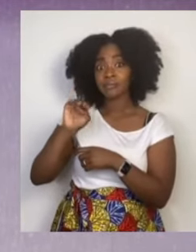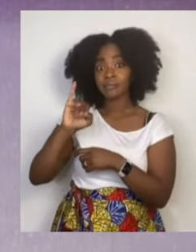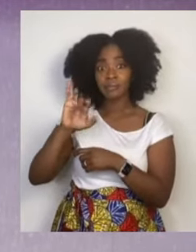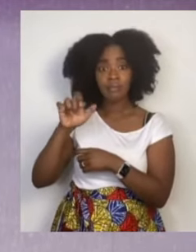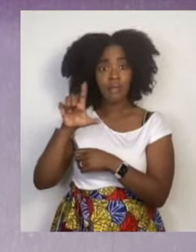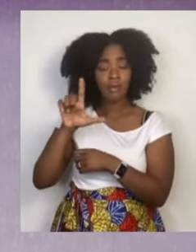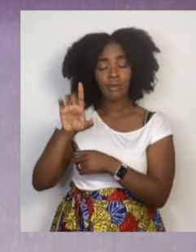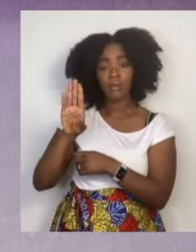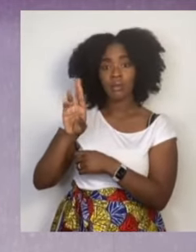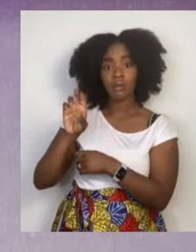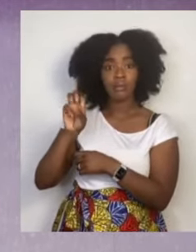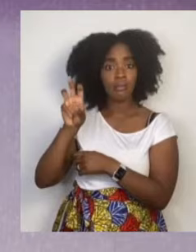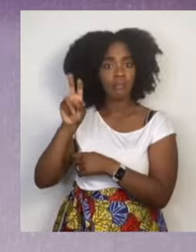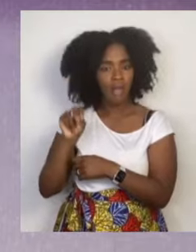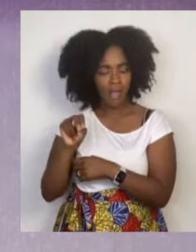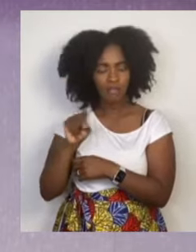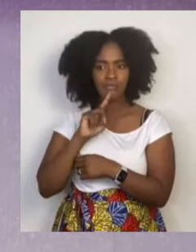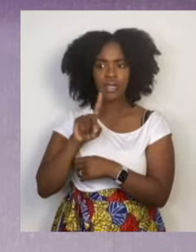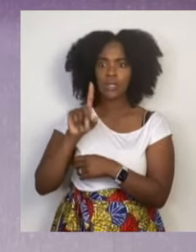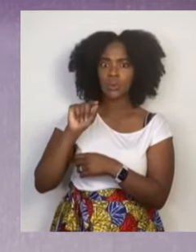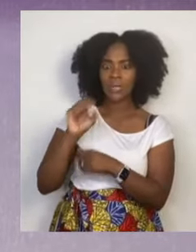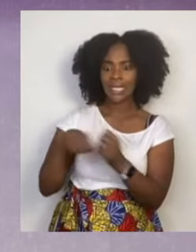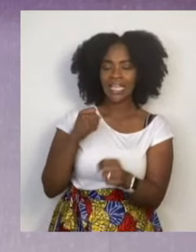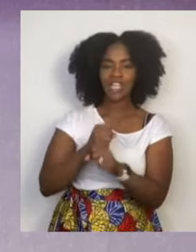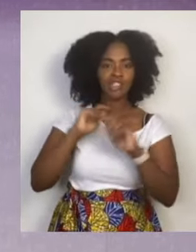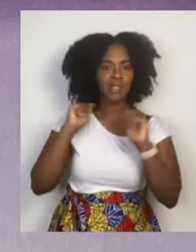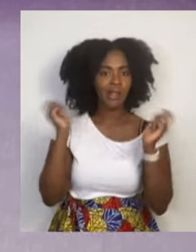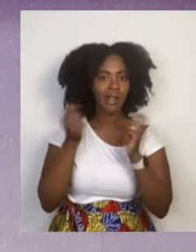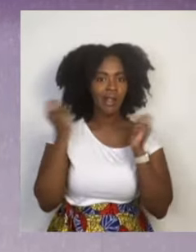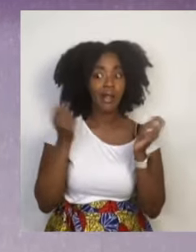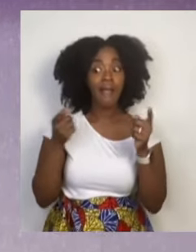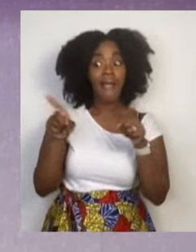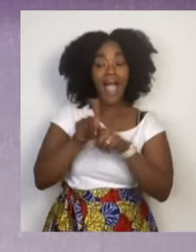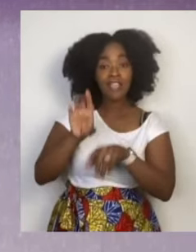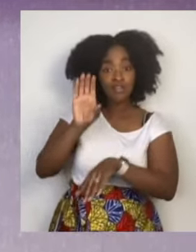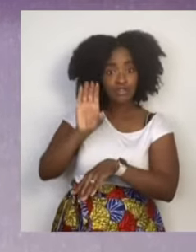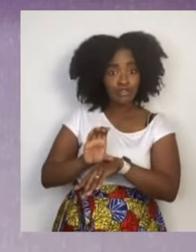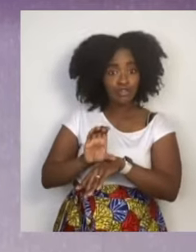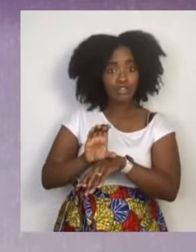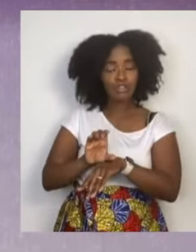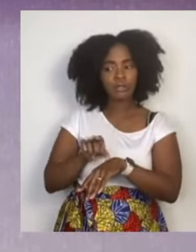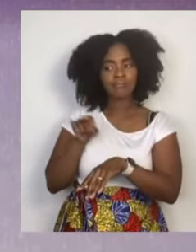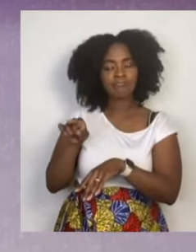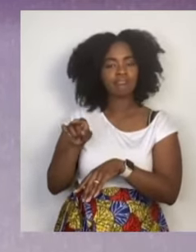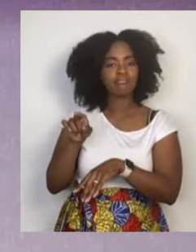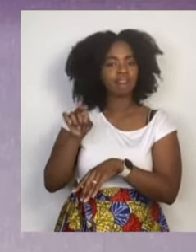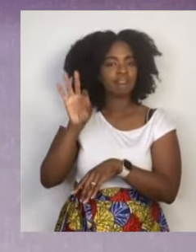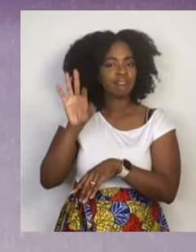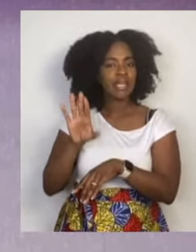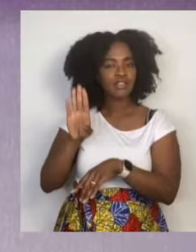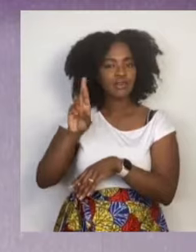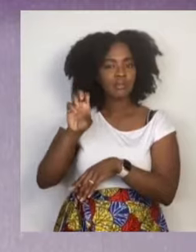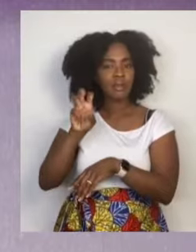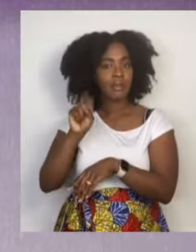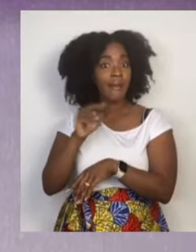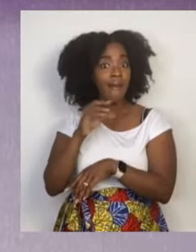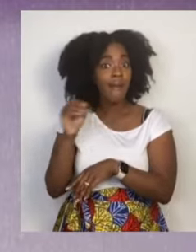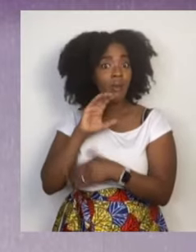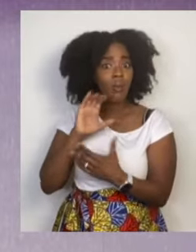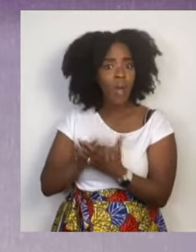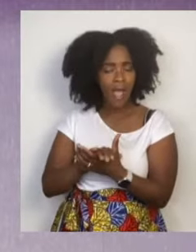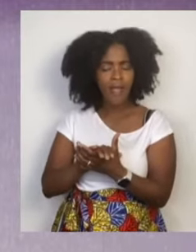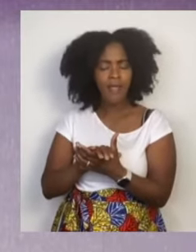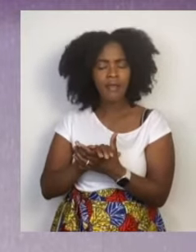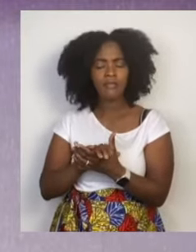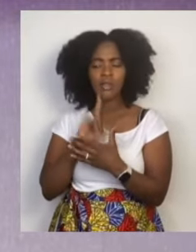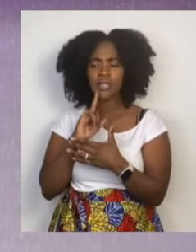them. He and she are sons and daughters of this house. They are under the covering of our church. And so we want to go and make